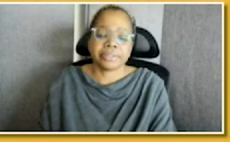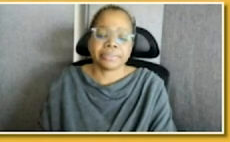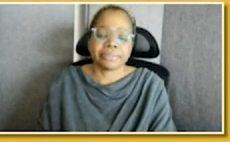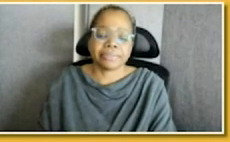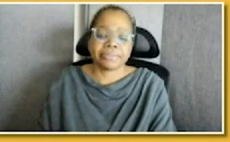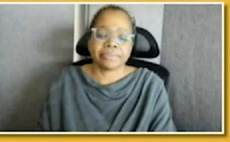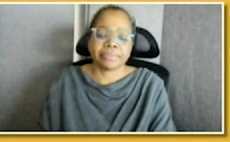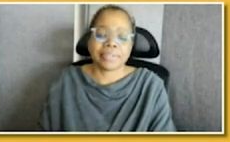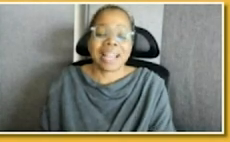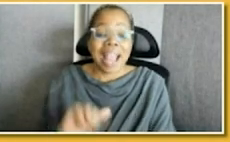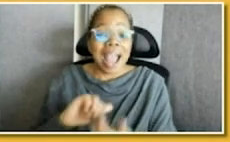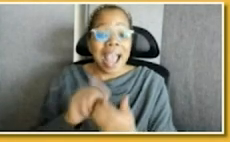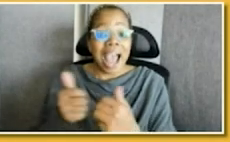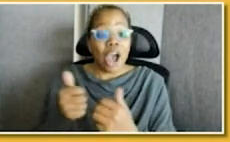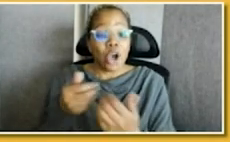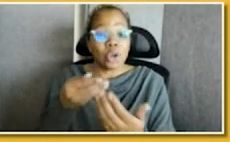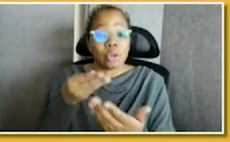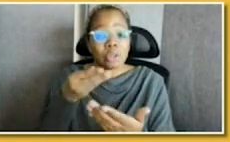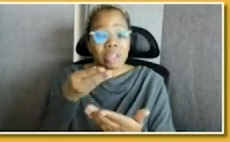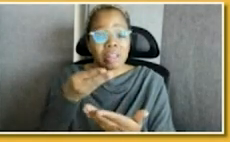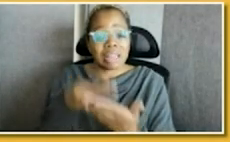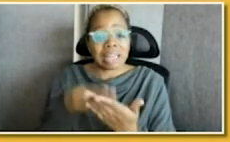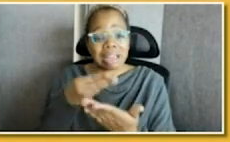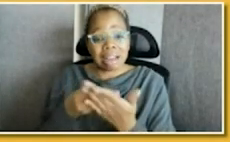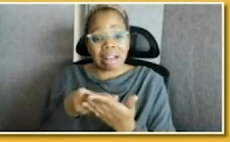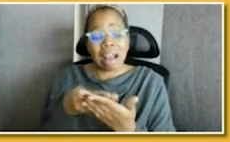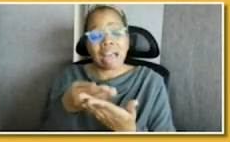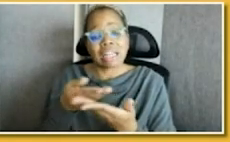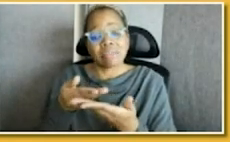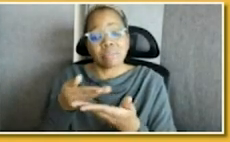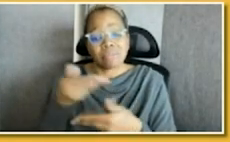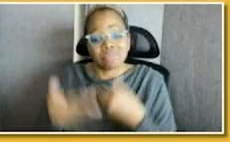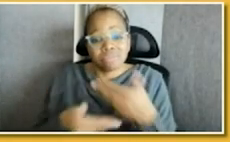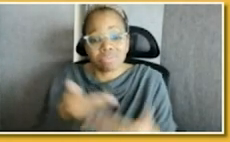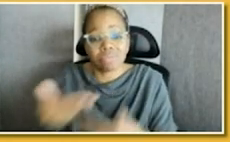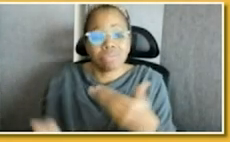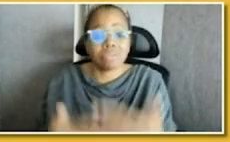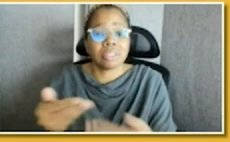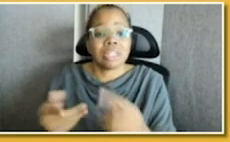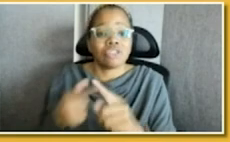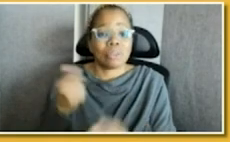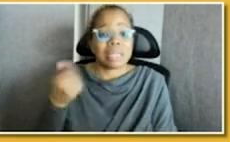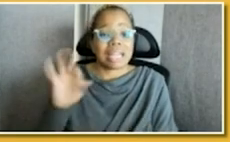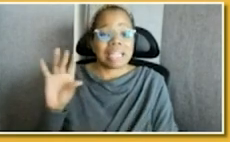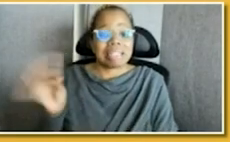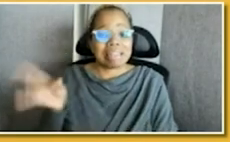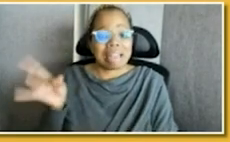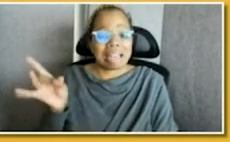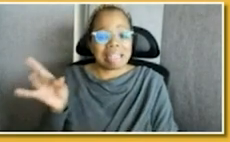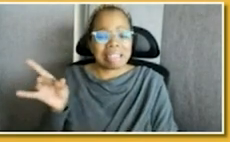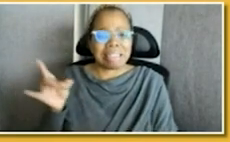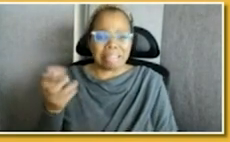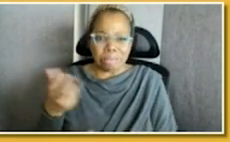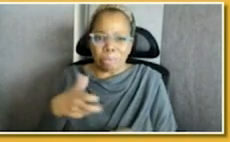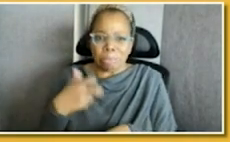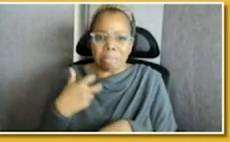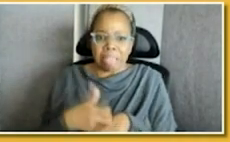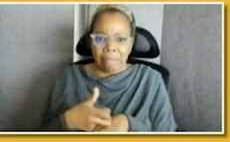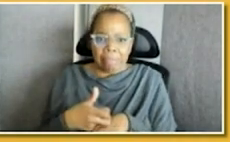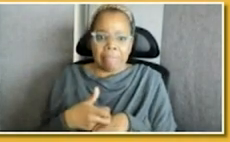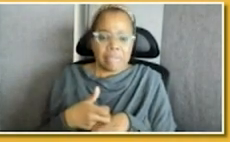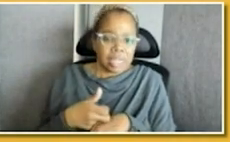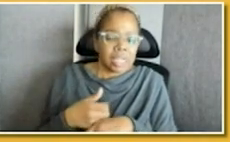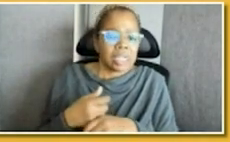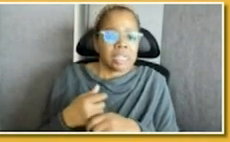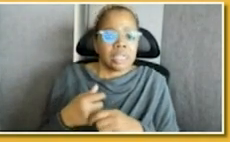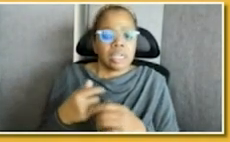and the job economy has been since the 80s, it's been very tenuous. And so you have people like my dad who have